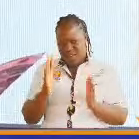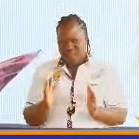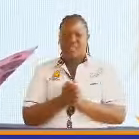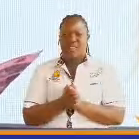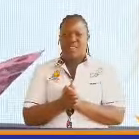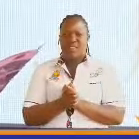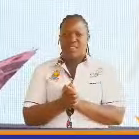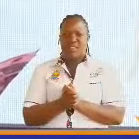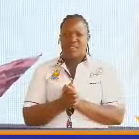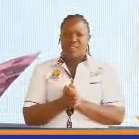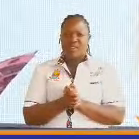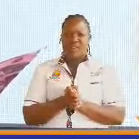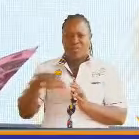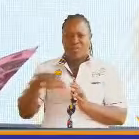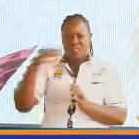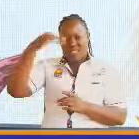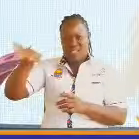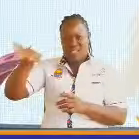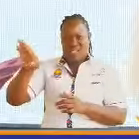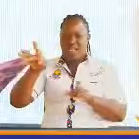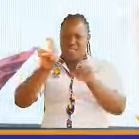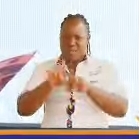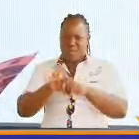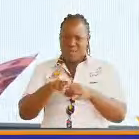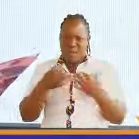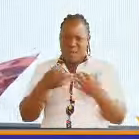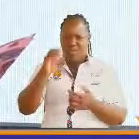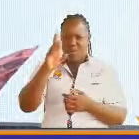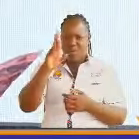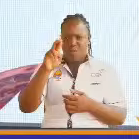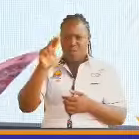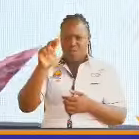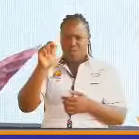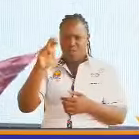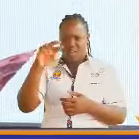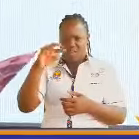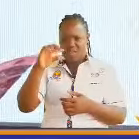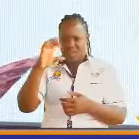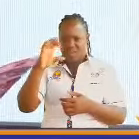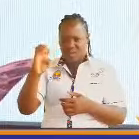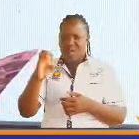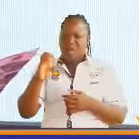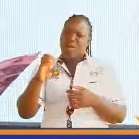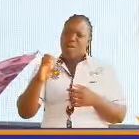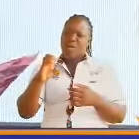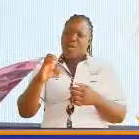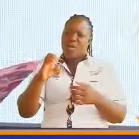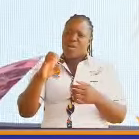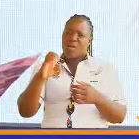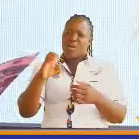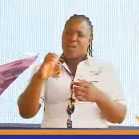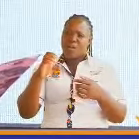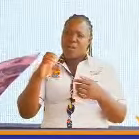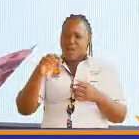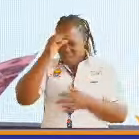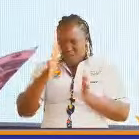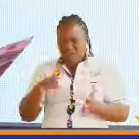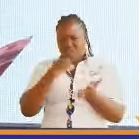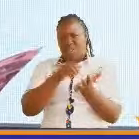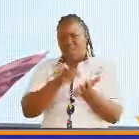of Siaya here, His Excellency Orengo, Governor of Machakos here, Her Excellency Wavinya